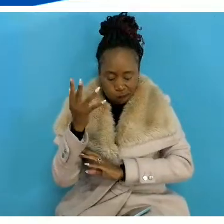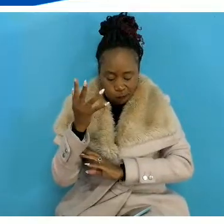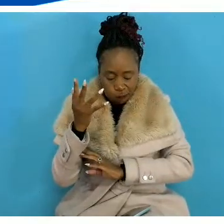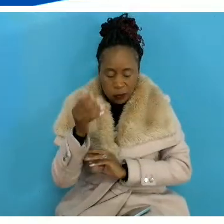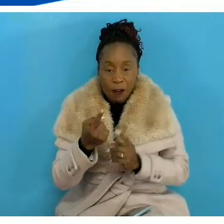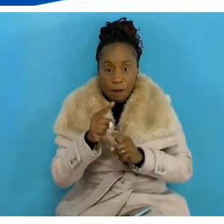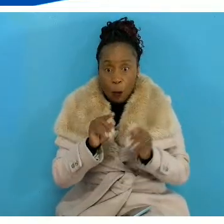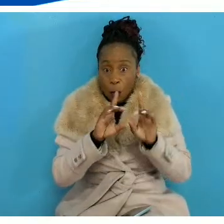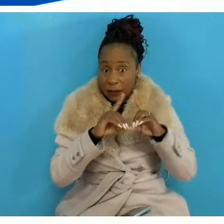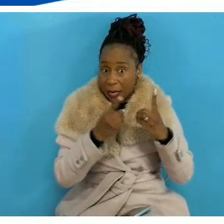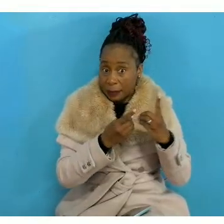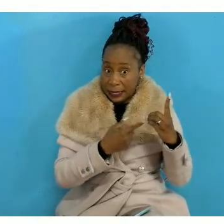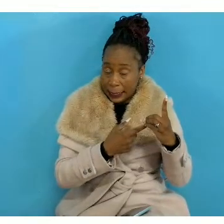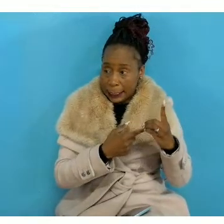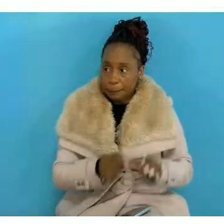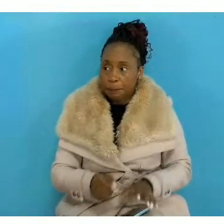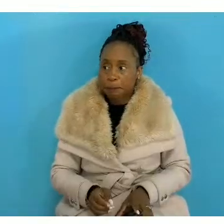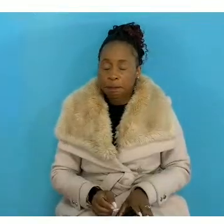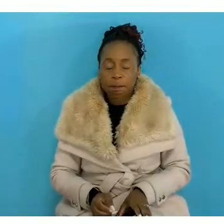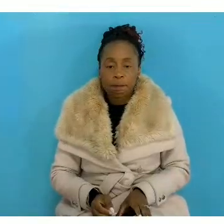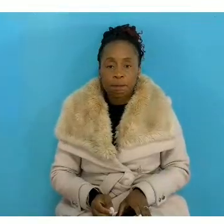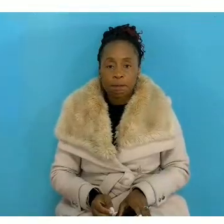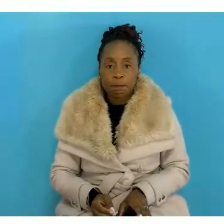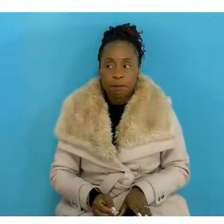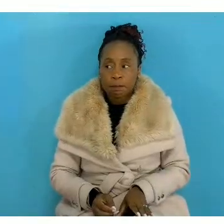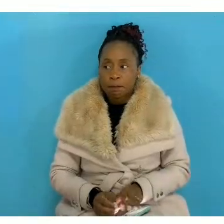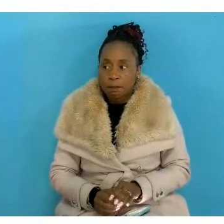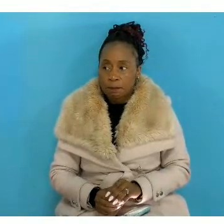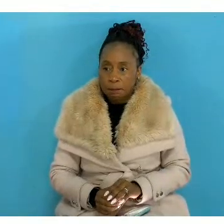the department.